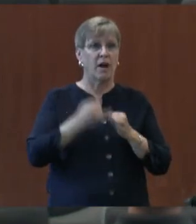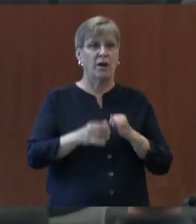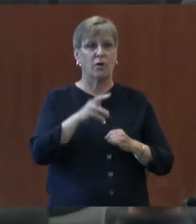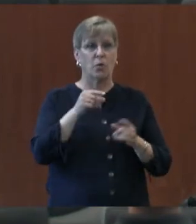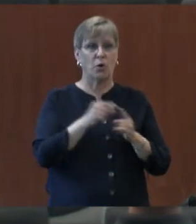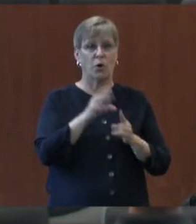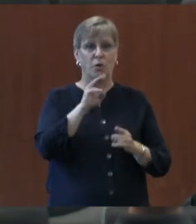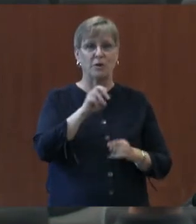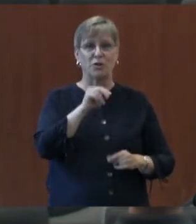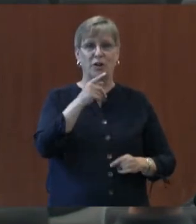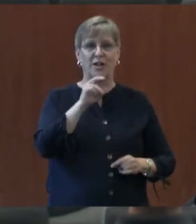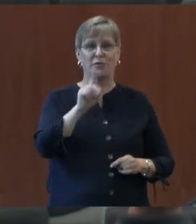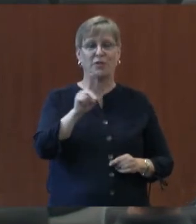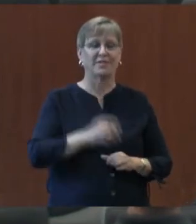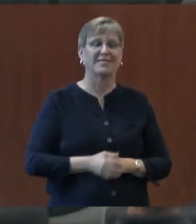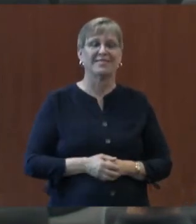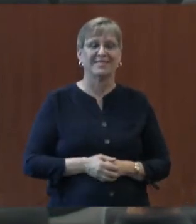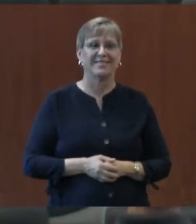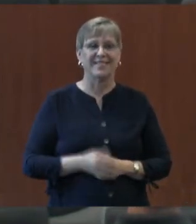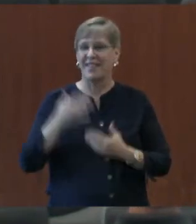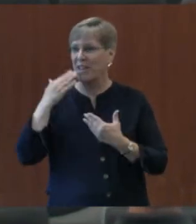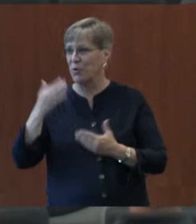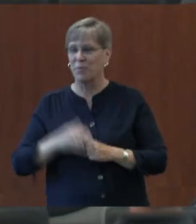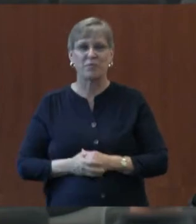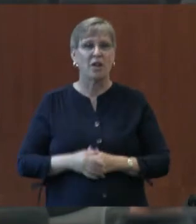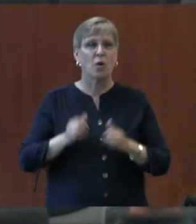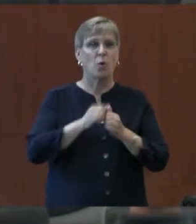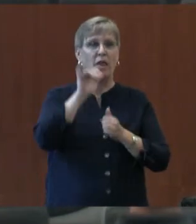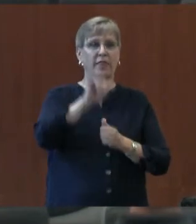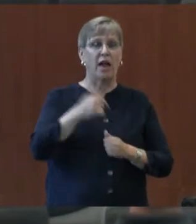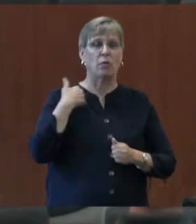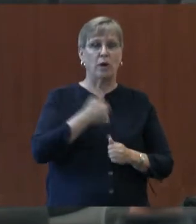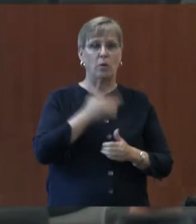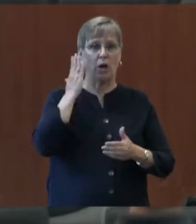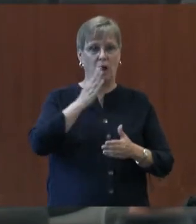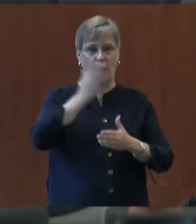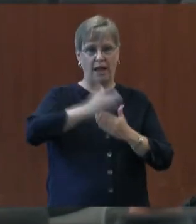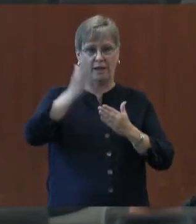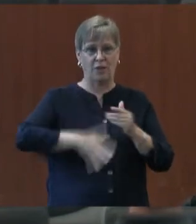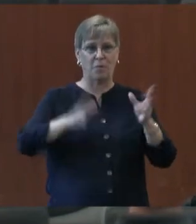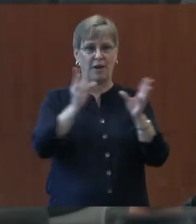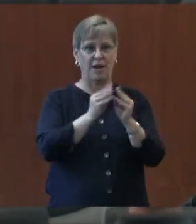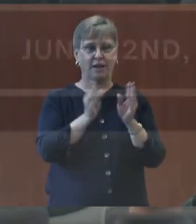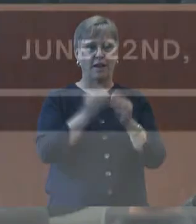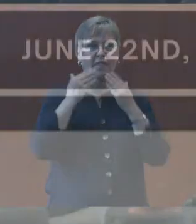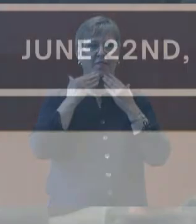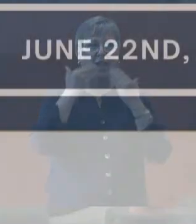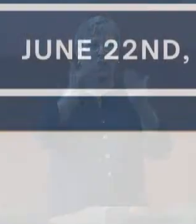And with that, we will adjourn. Thank you.